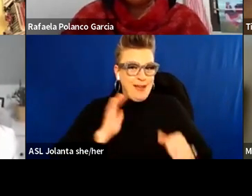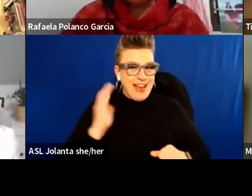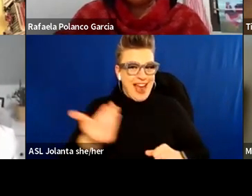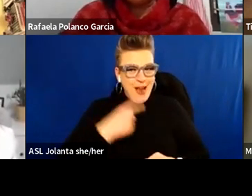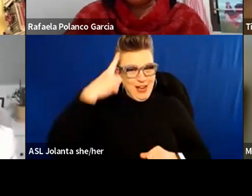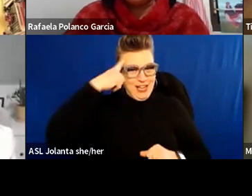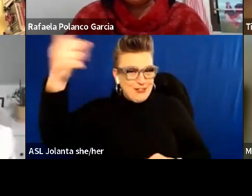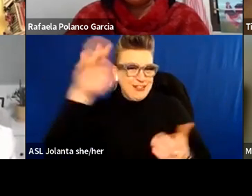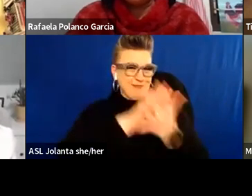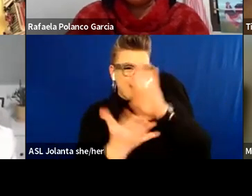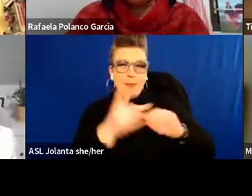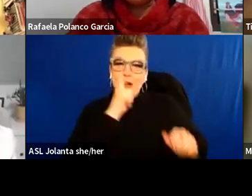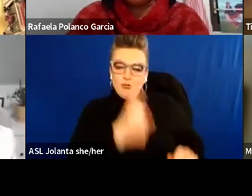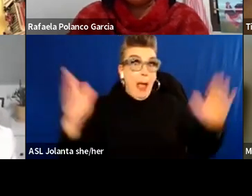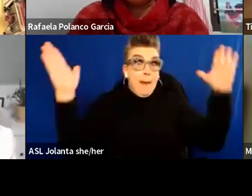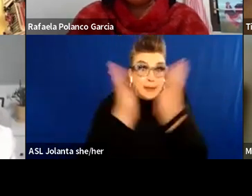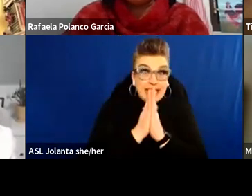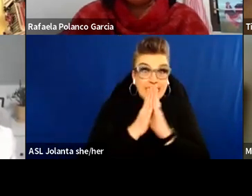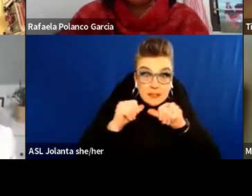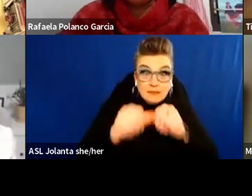please thank you